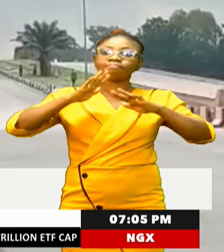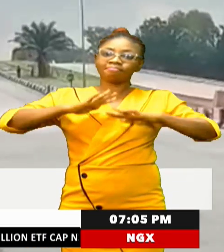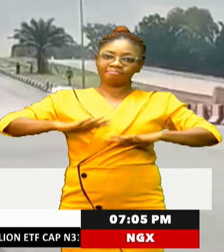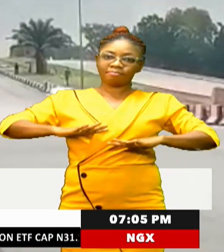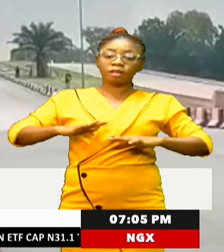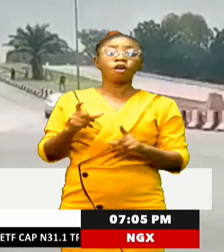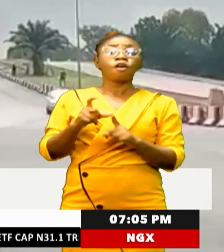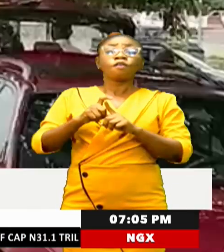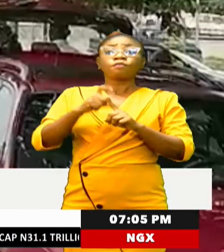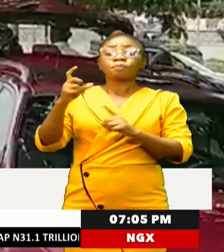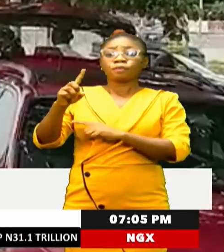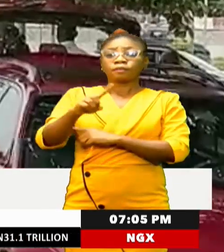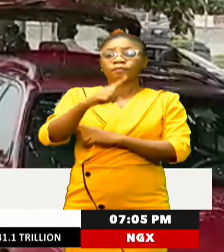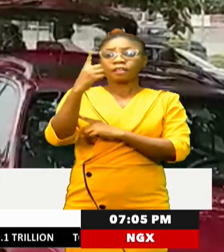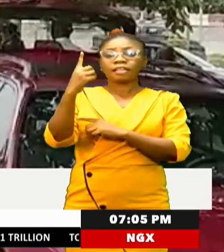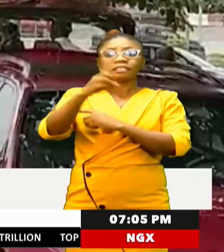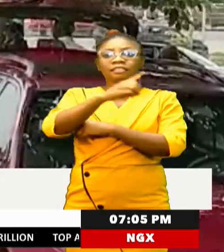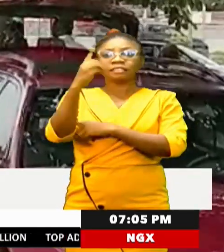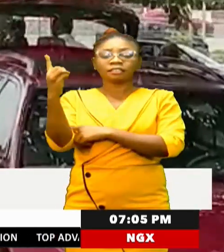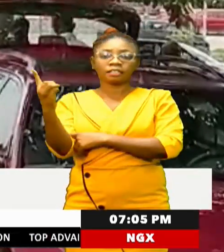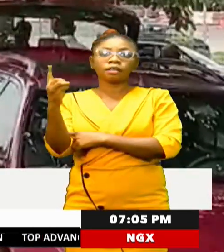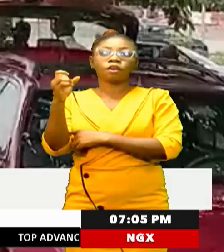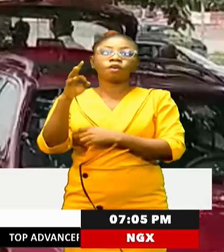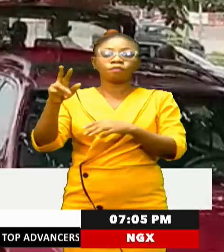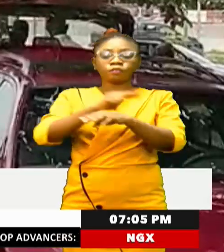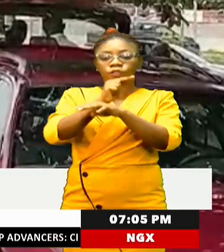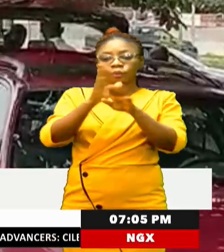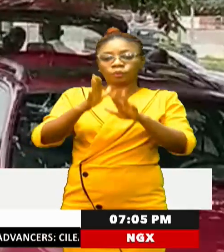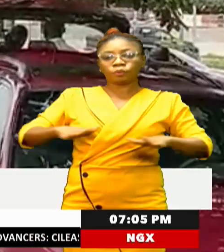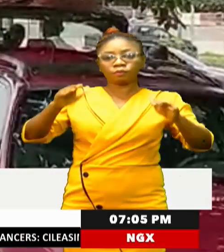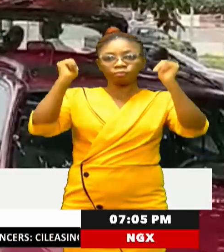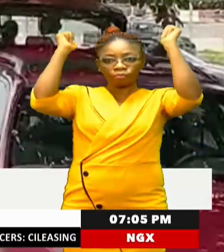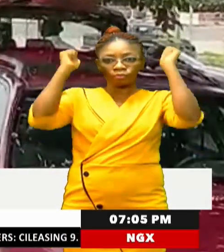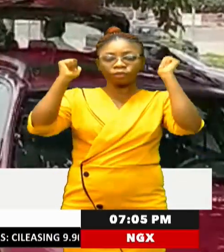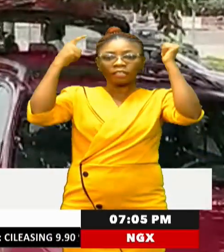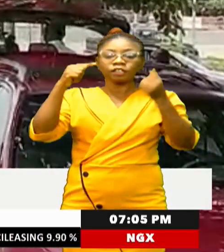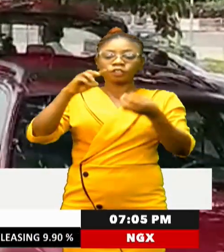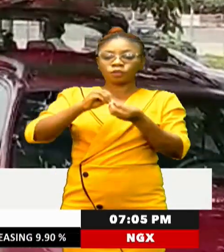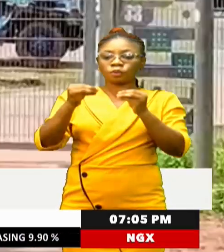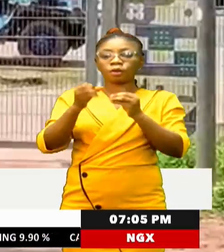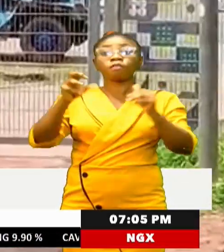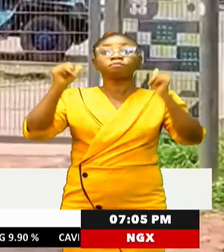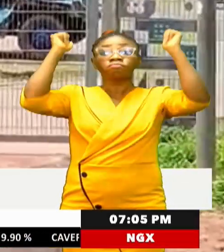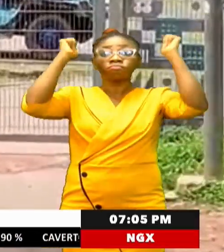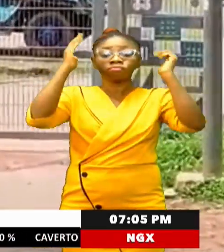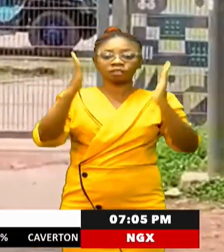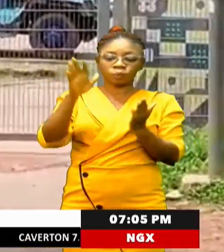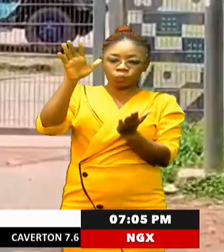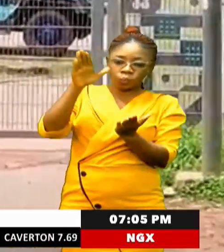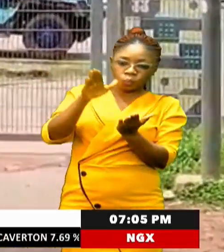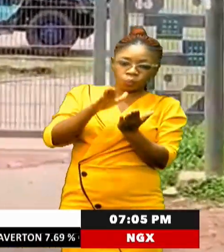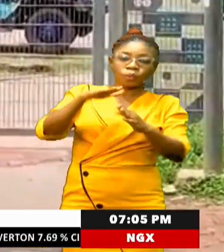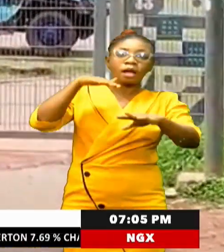From the first day of the 10 days nationwide protests, the number of protesters have continued to reduce. At the Moshood Abiola